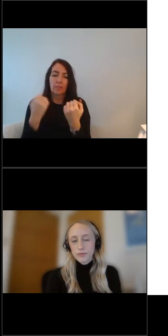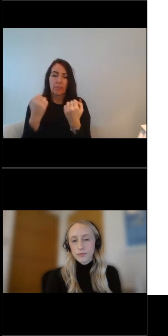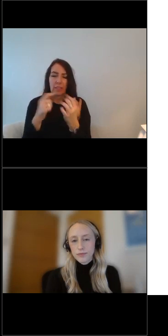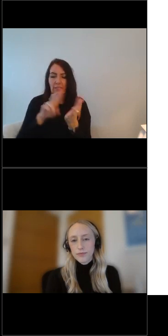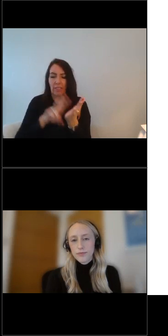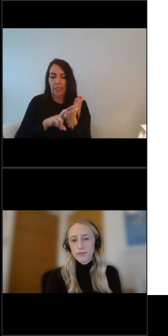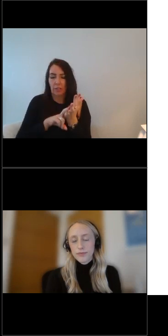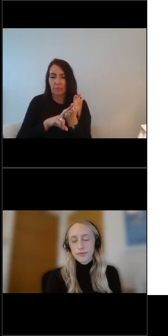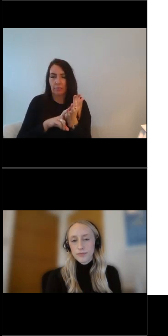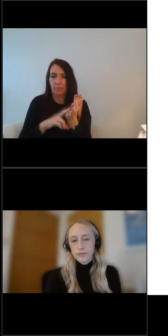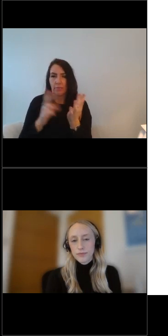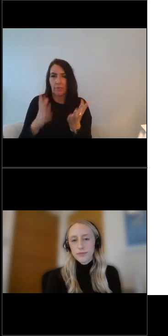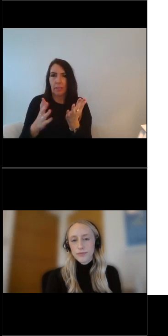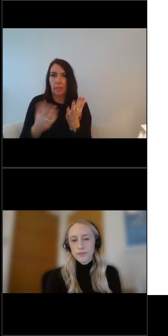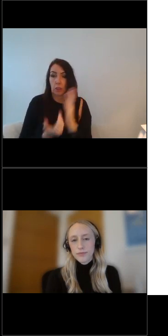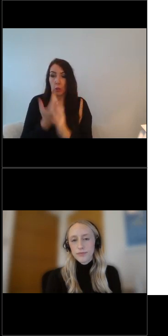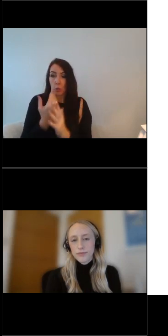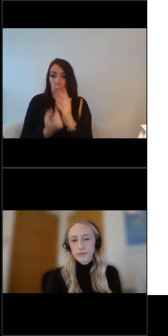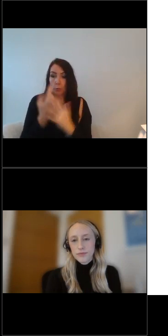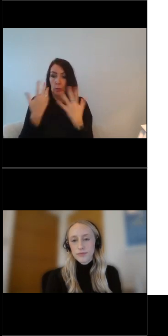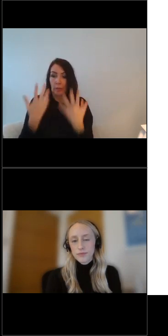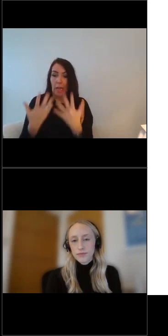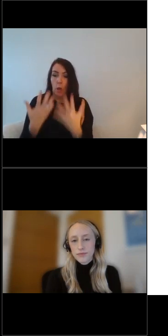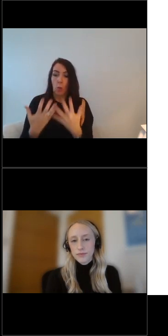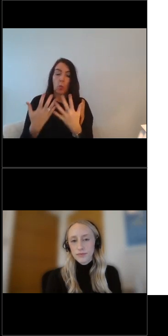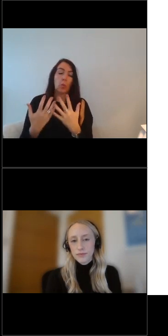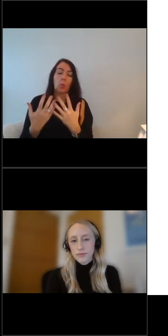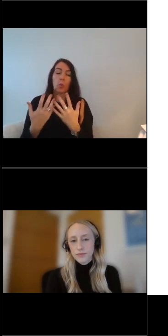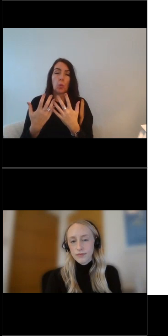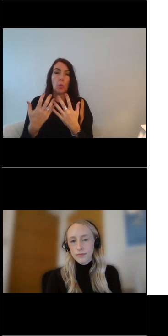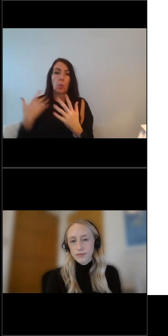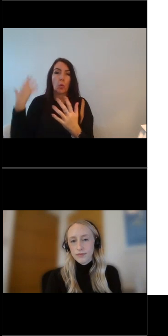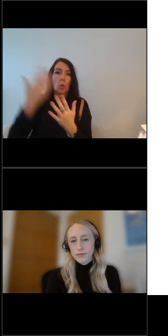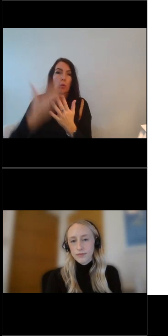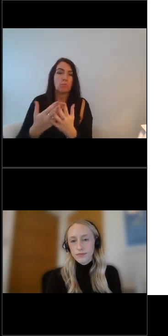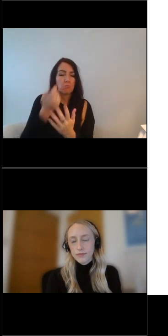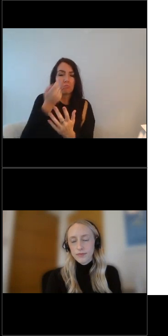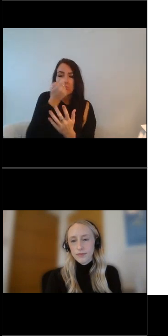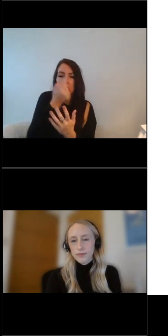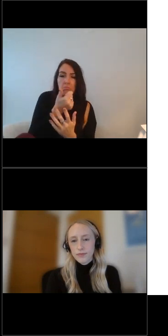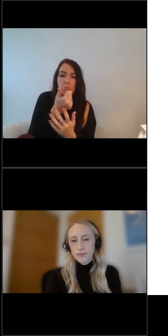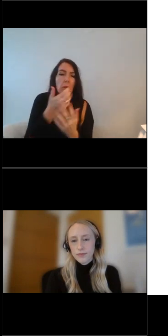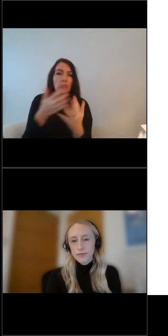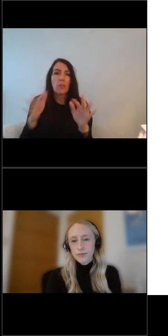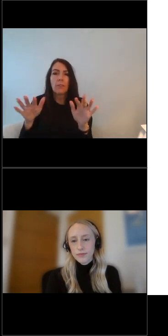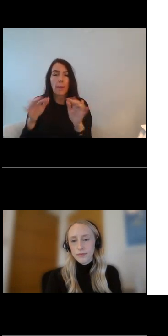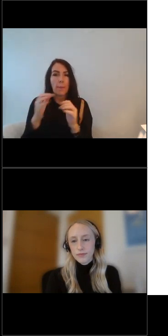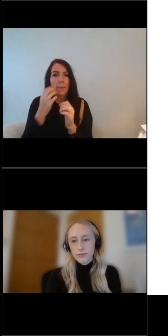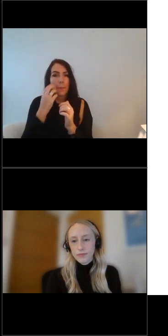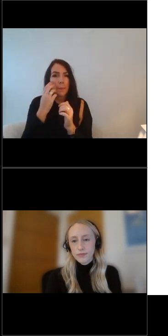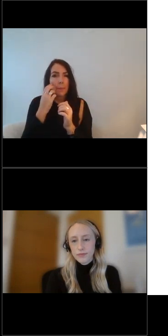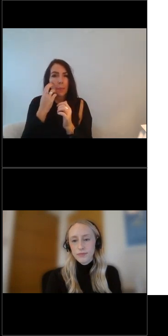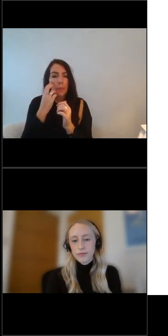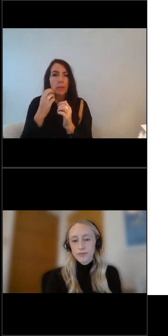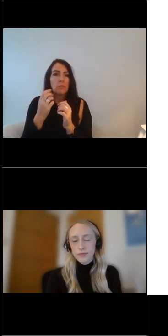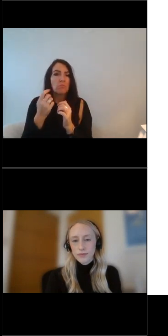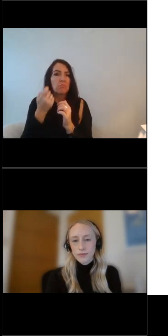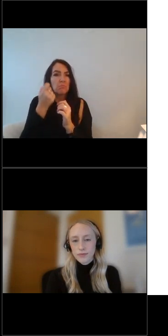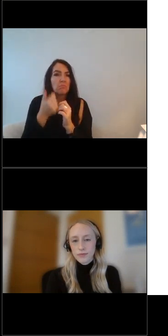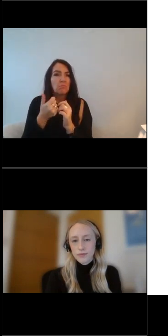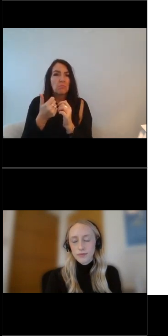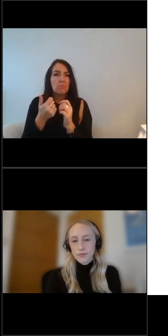just emerging as a new opportunity, really, because for a long time there weren't many of them. Particularly cars, there weren't very